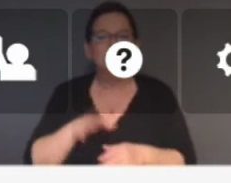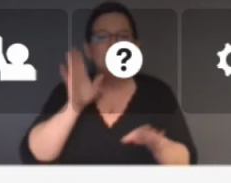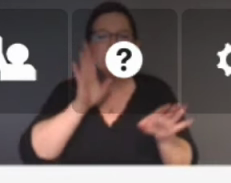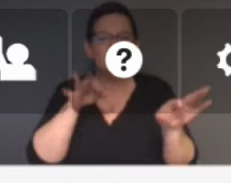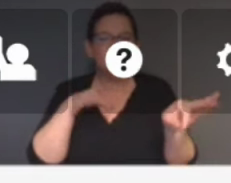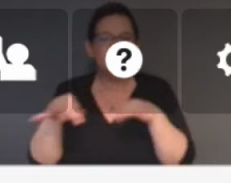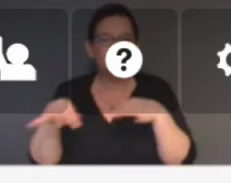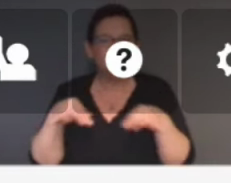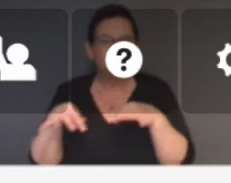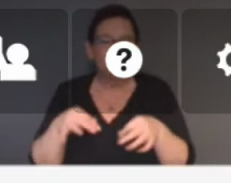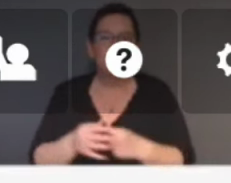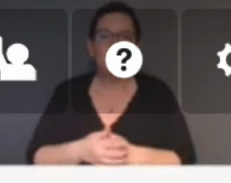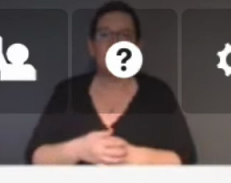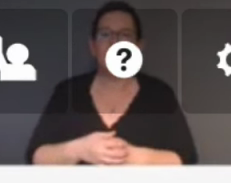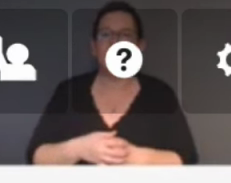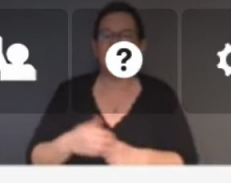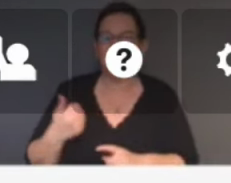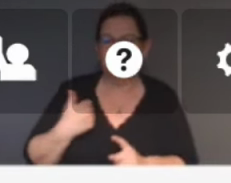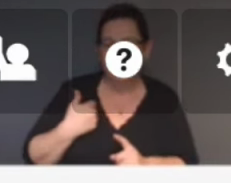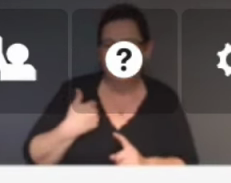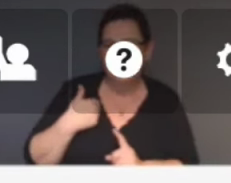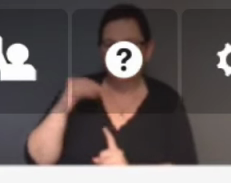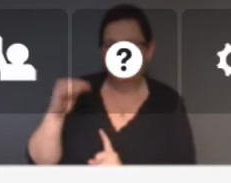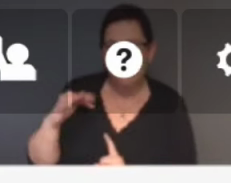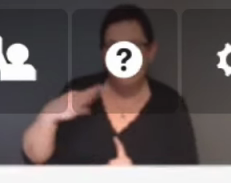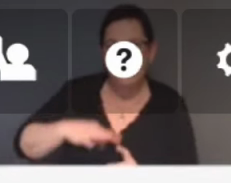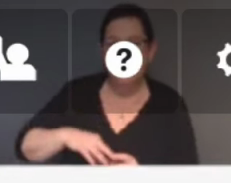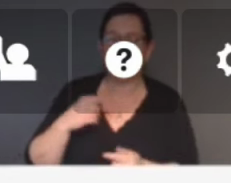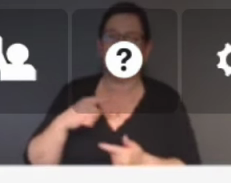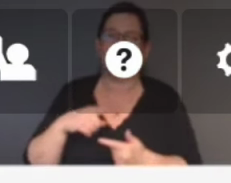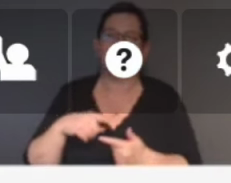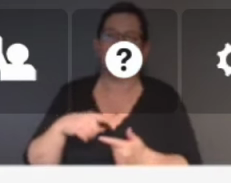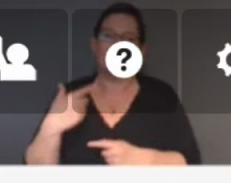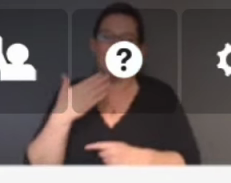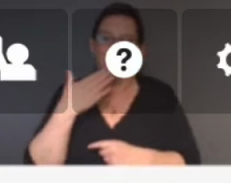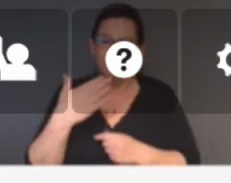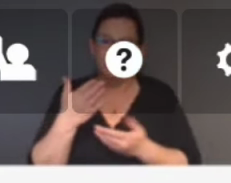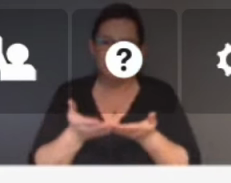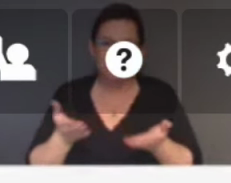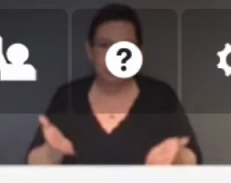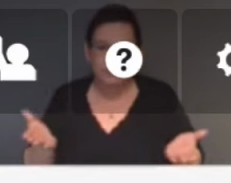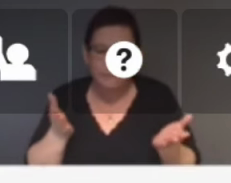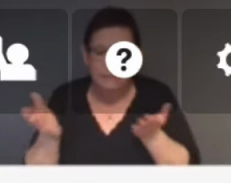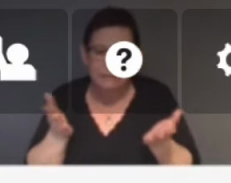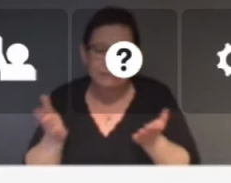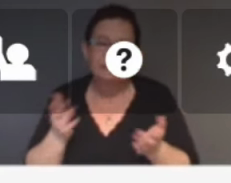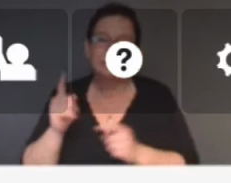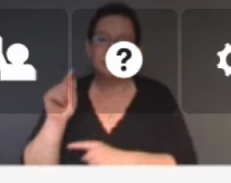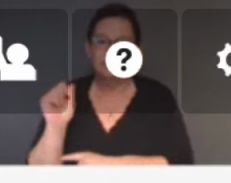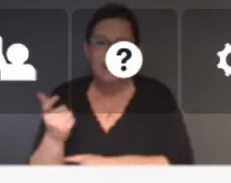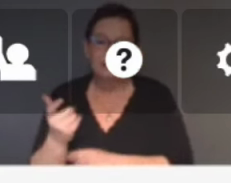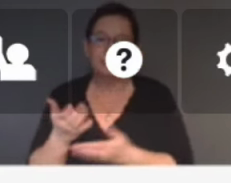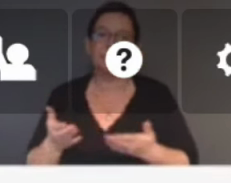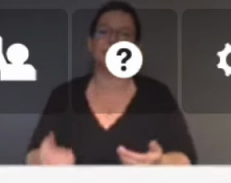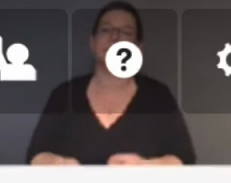Tax Credits, the Disability Tax Credits, and the Child Disability Benefits.